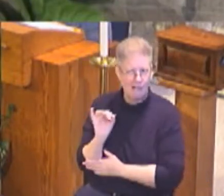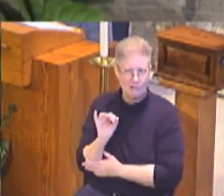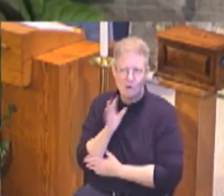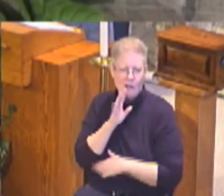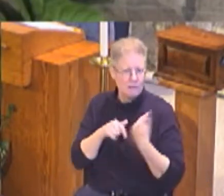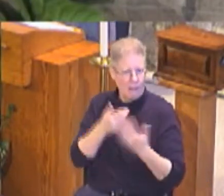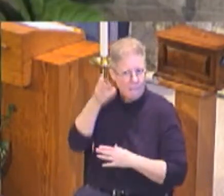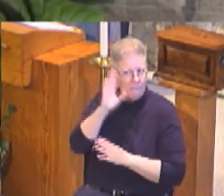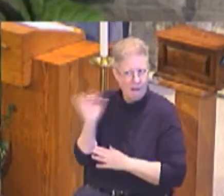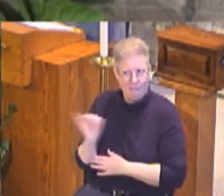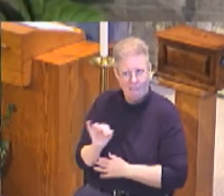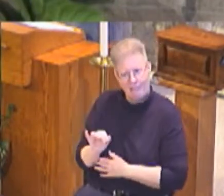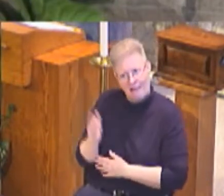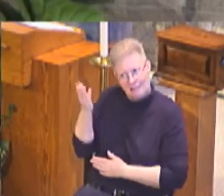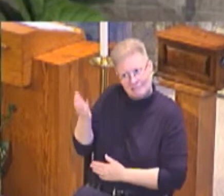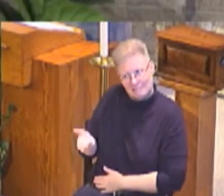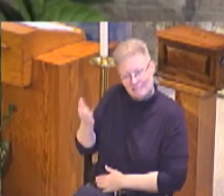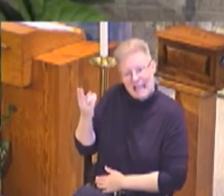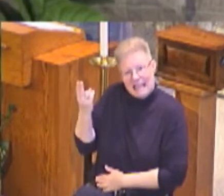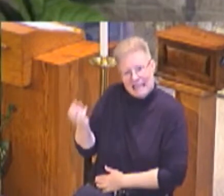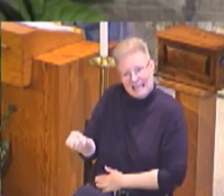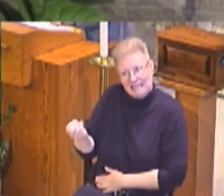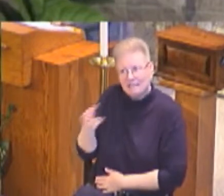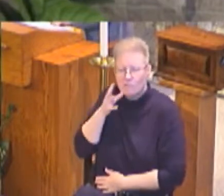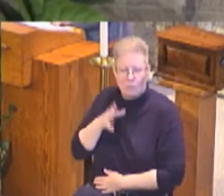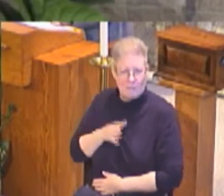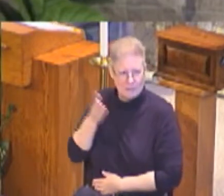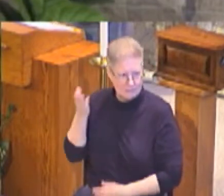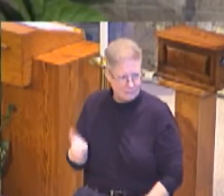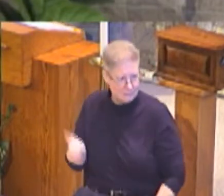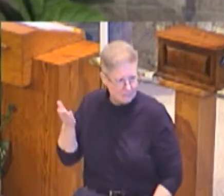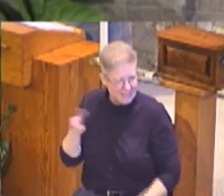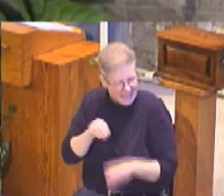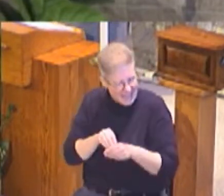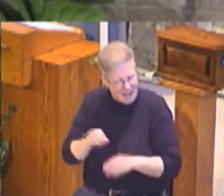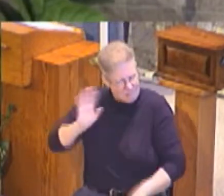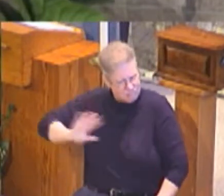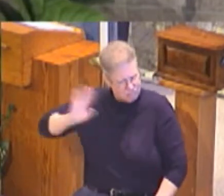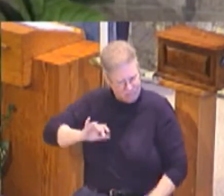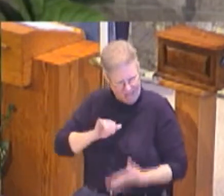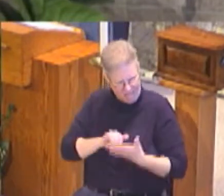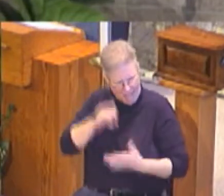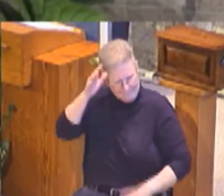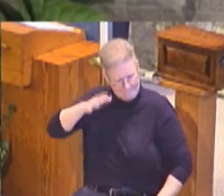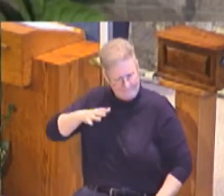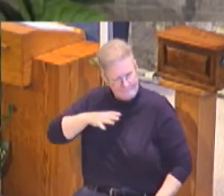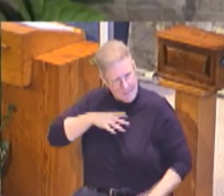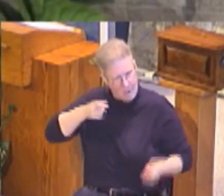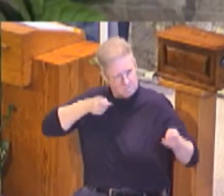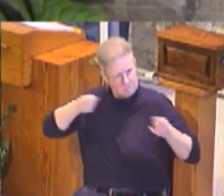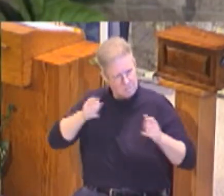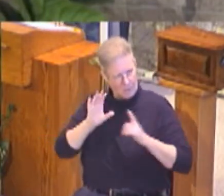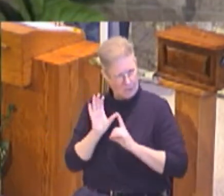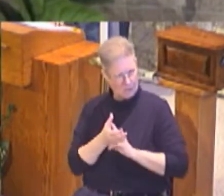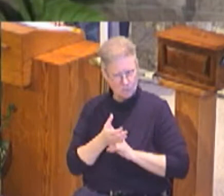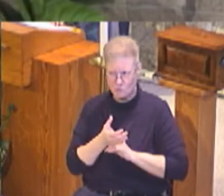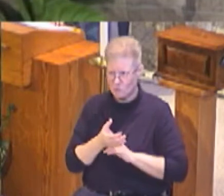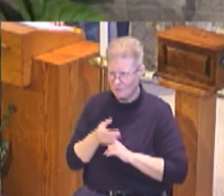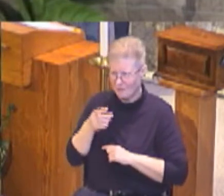In that male-dominated culture, this was a completely revolutionary